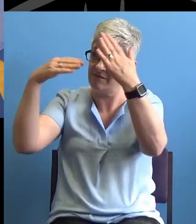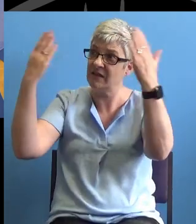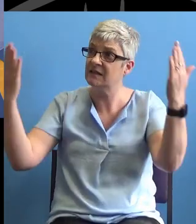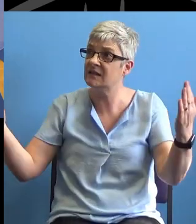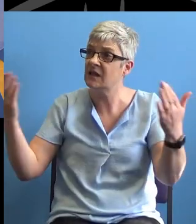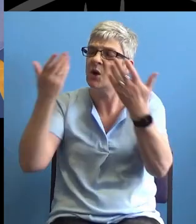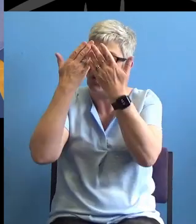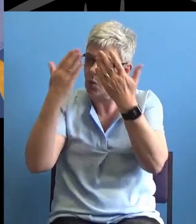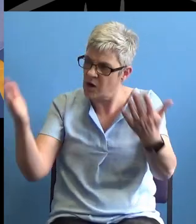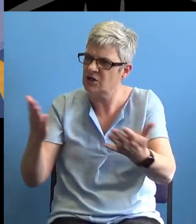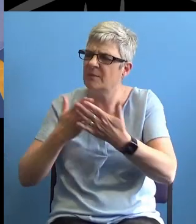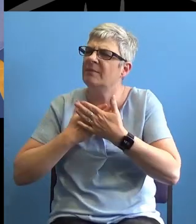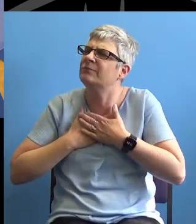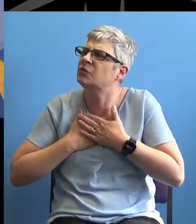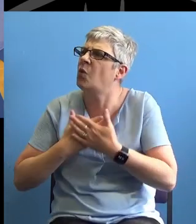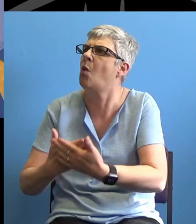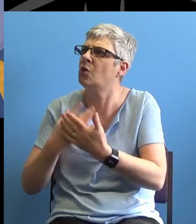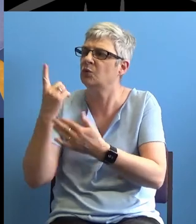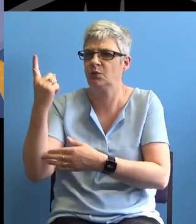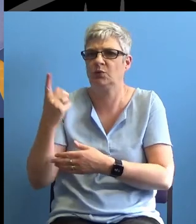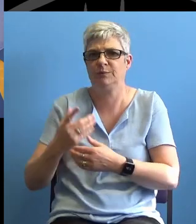worship and adore you.